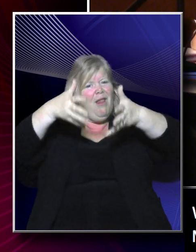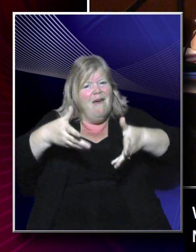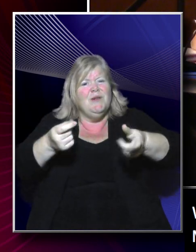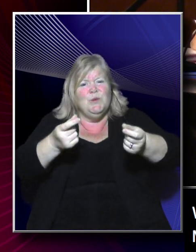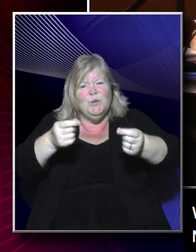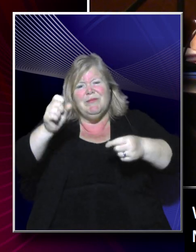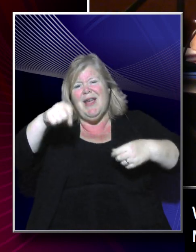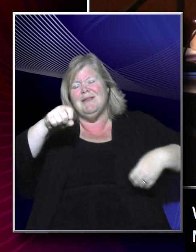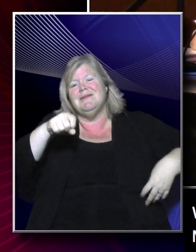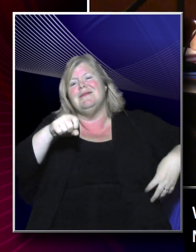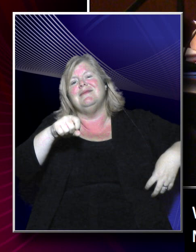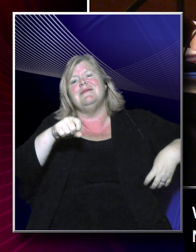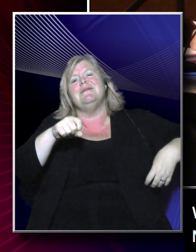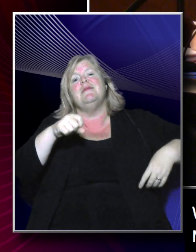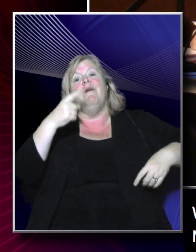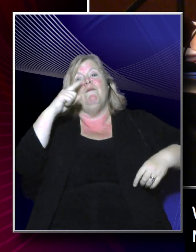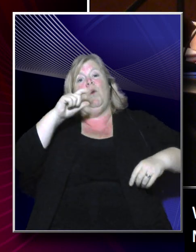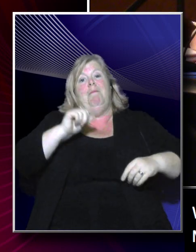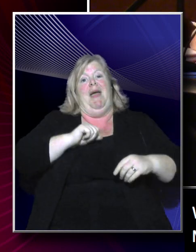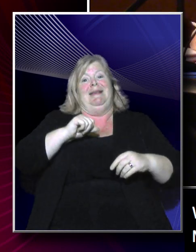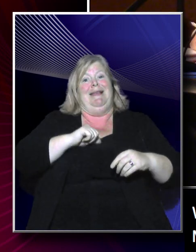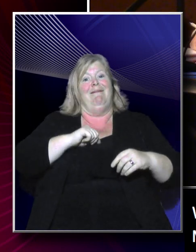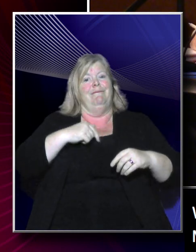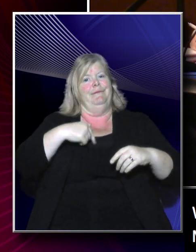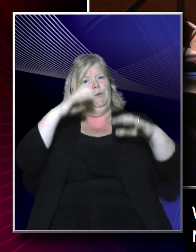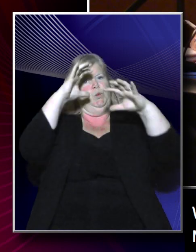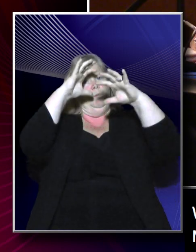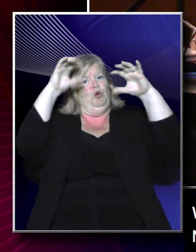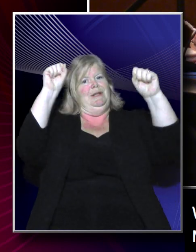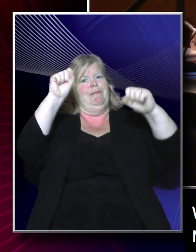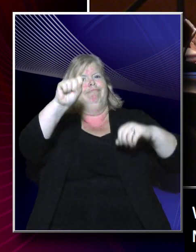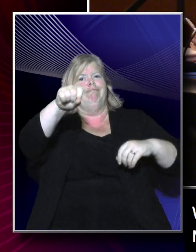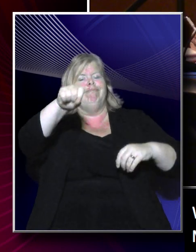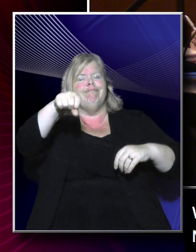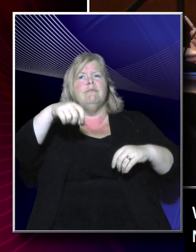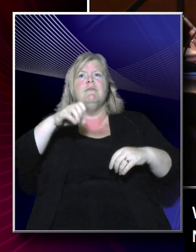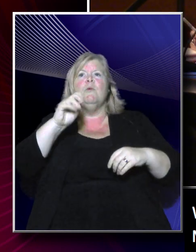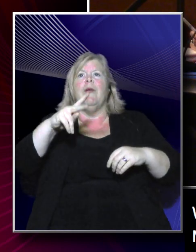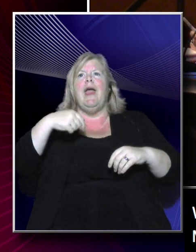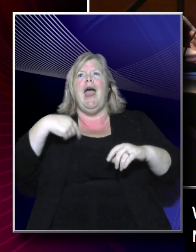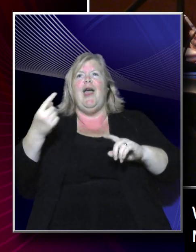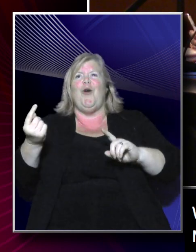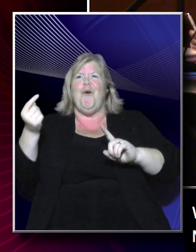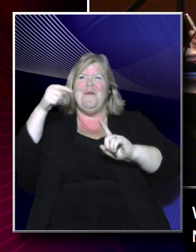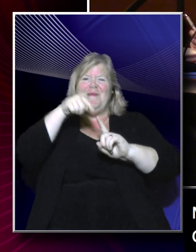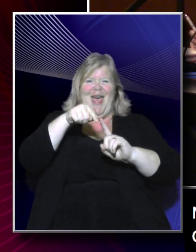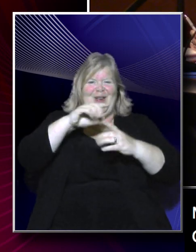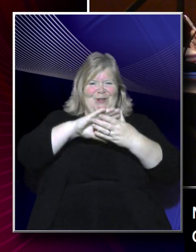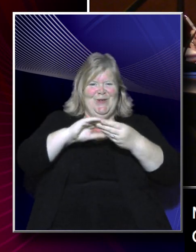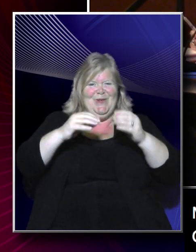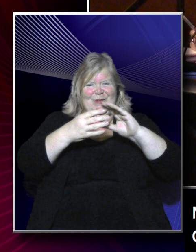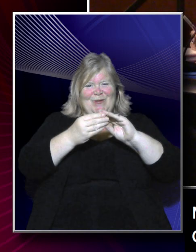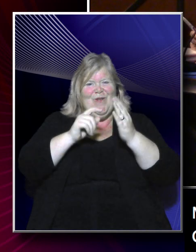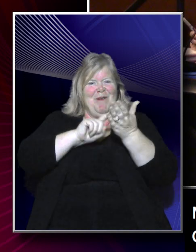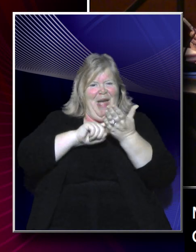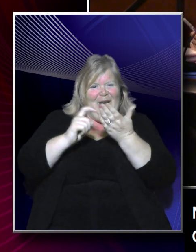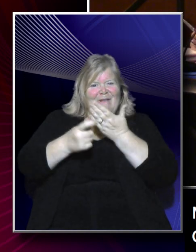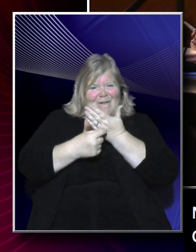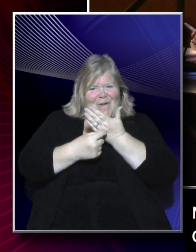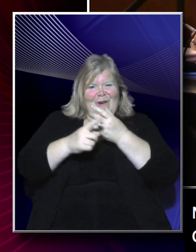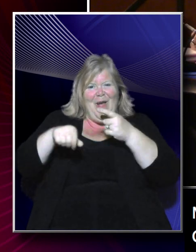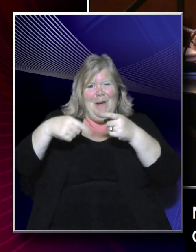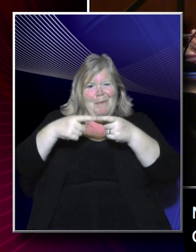So for me as a superintendent, as I go back to that metaphor of digging out